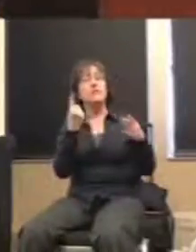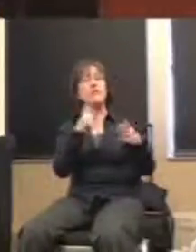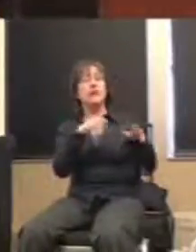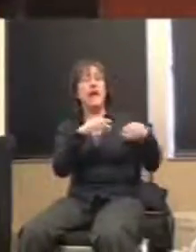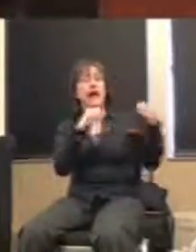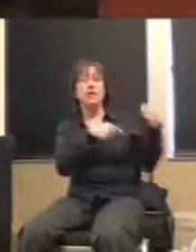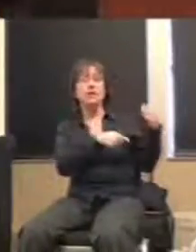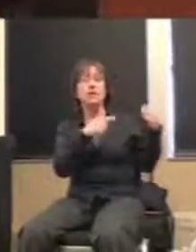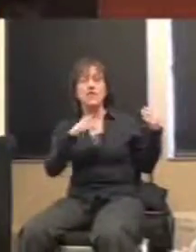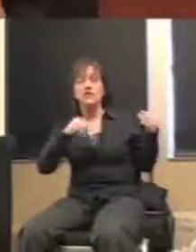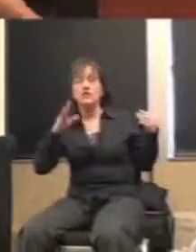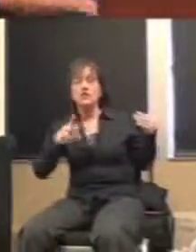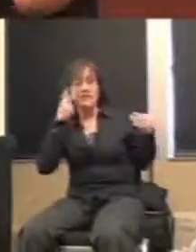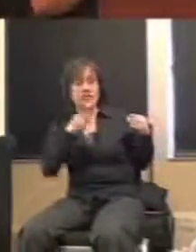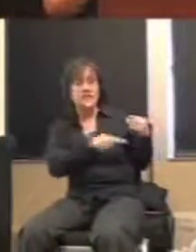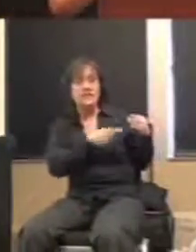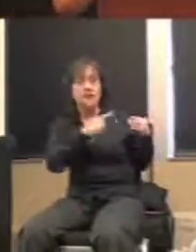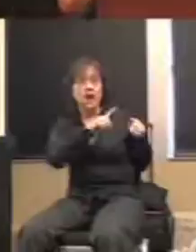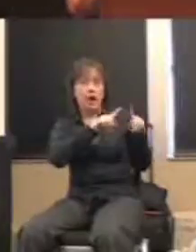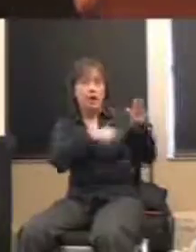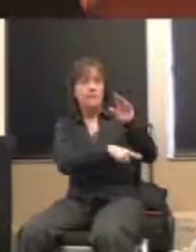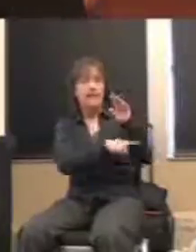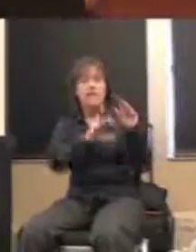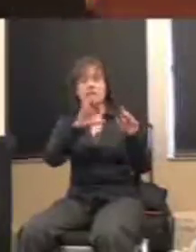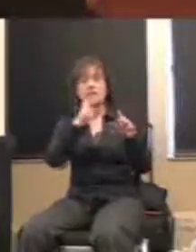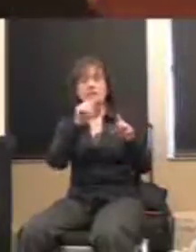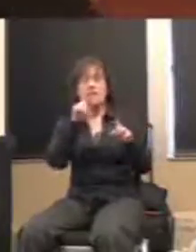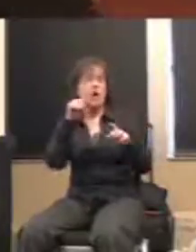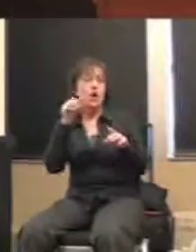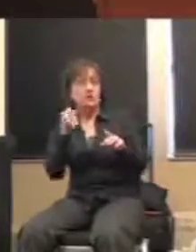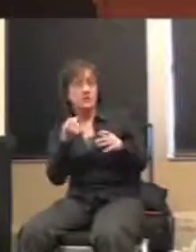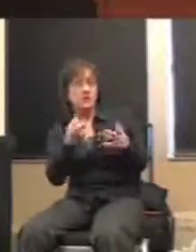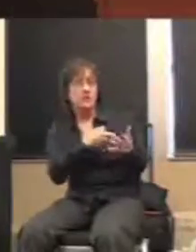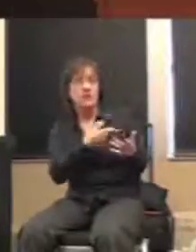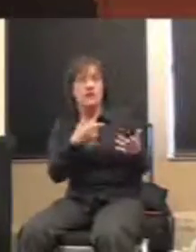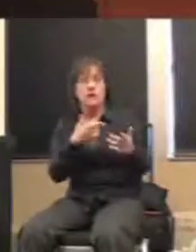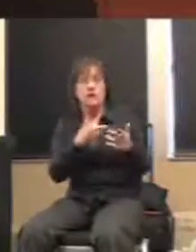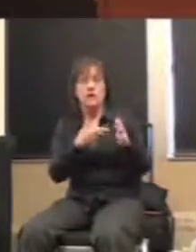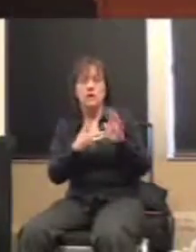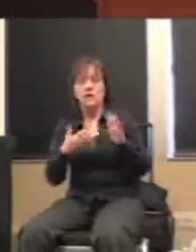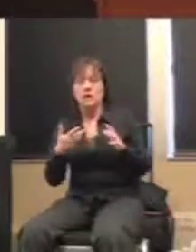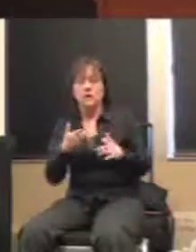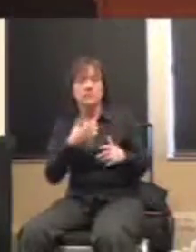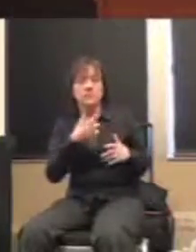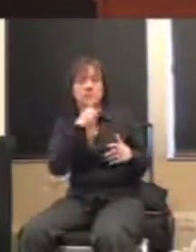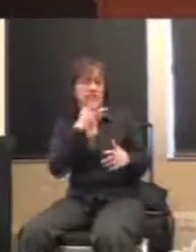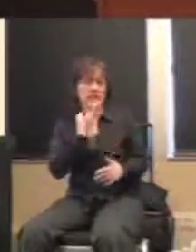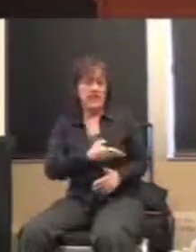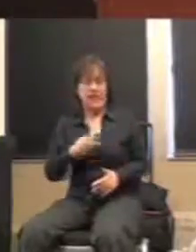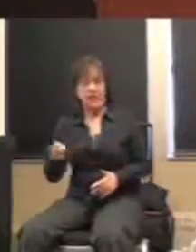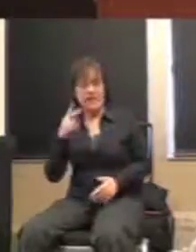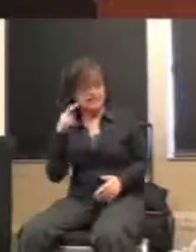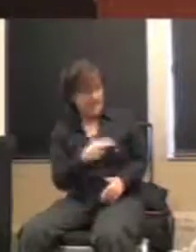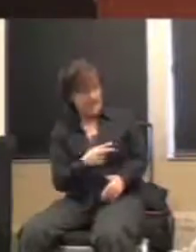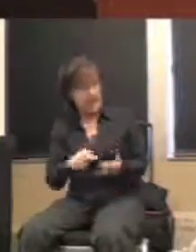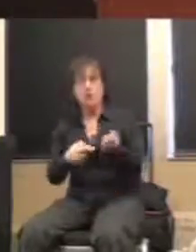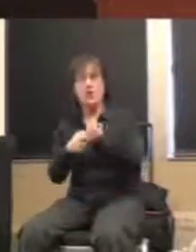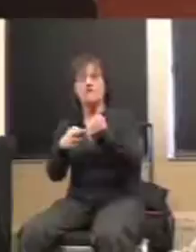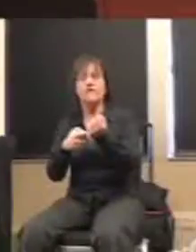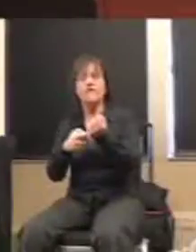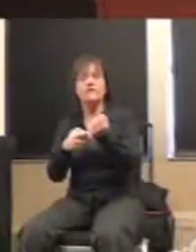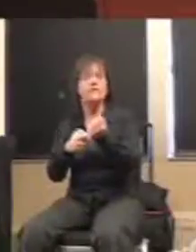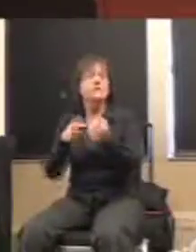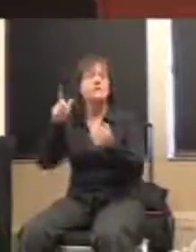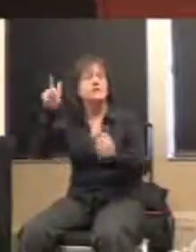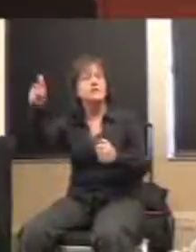highly motivating reinforcer, you want to make sure that you have that reinforcer available. Down the line you can teach